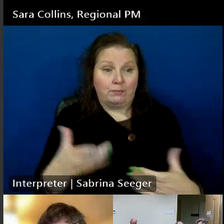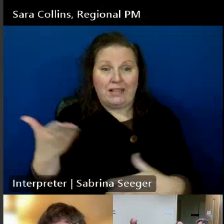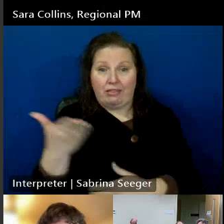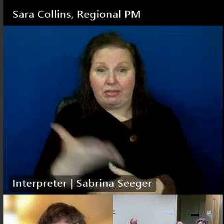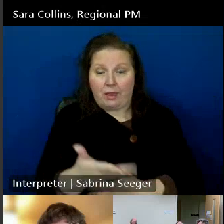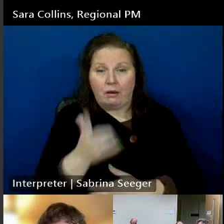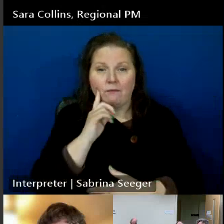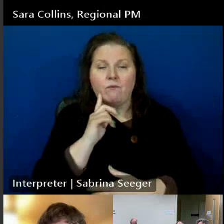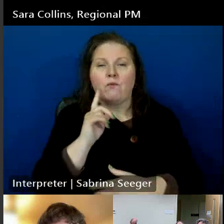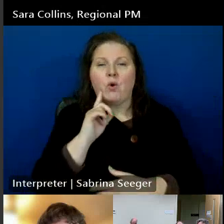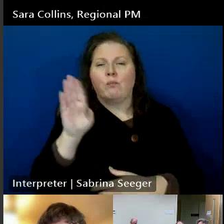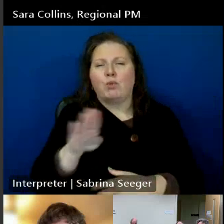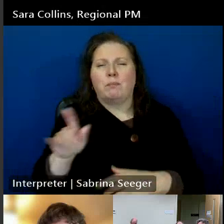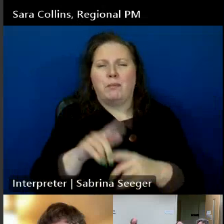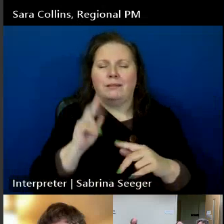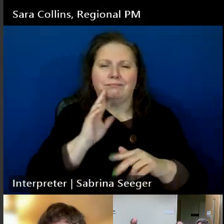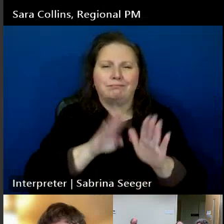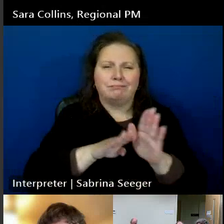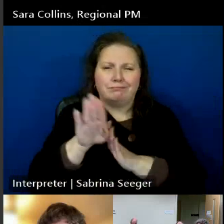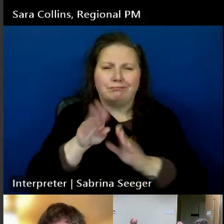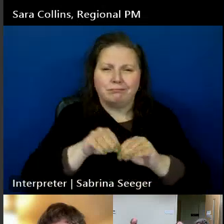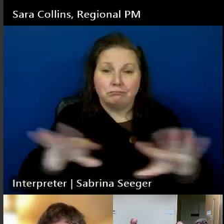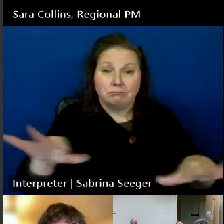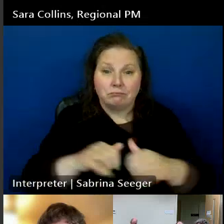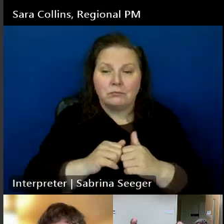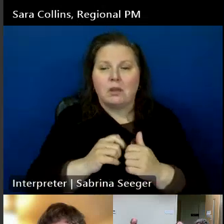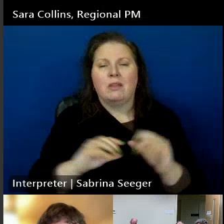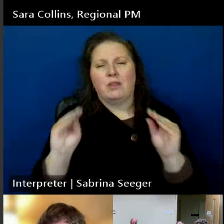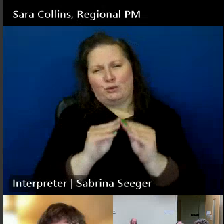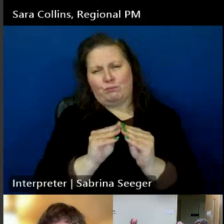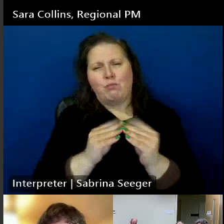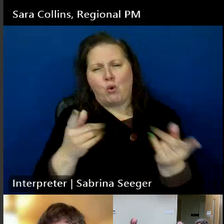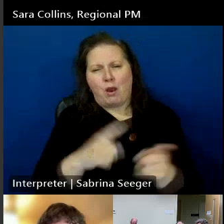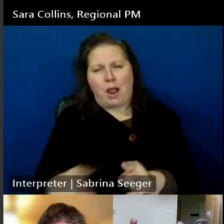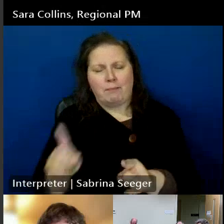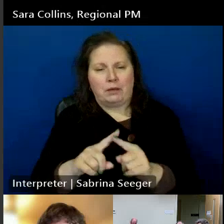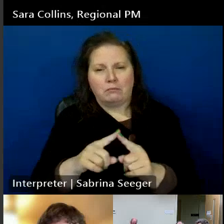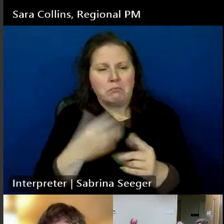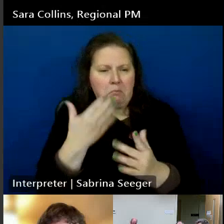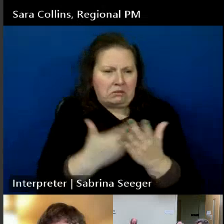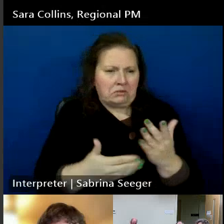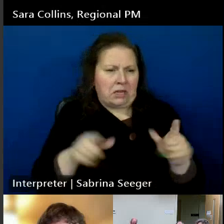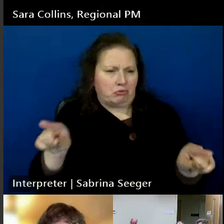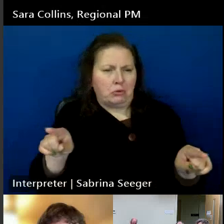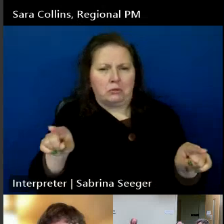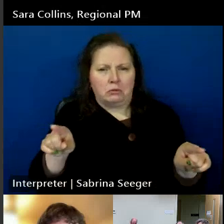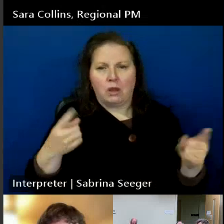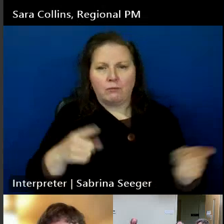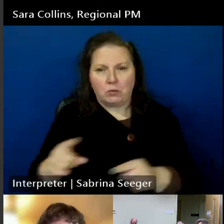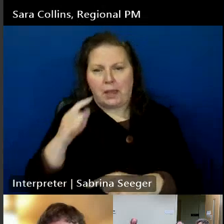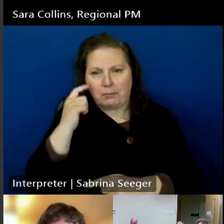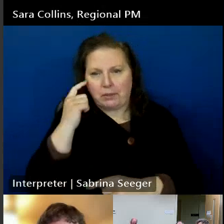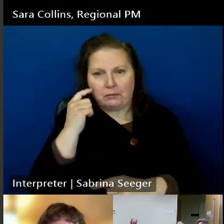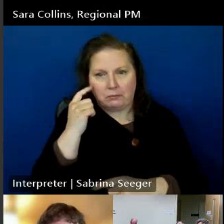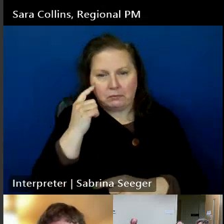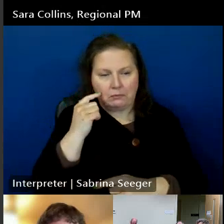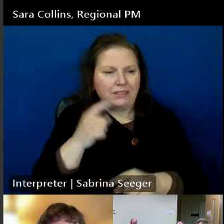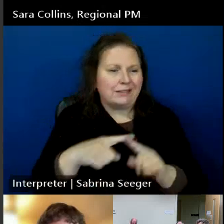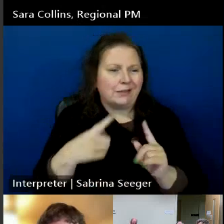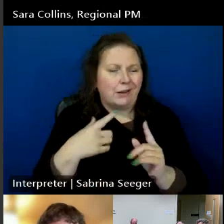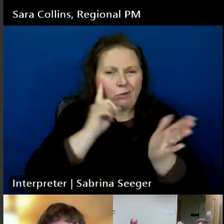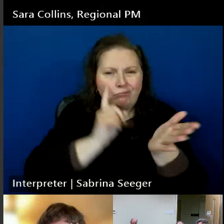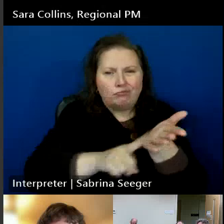broadband construction. There's obviously more in the plan, but this is a selection of highlights, I think, of pieces of research that